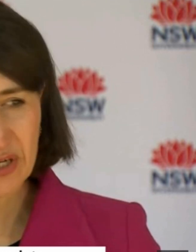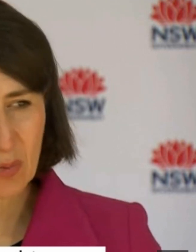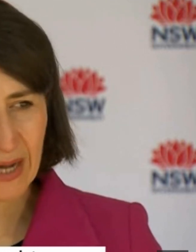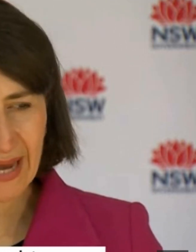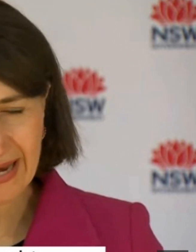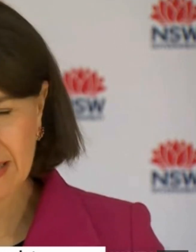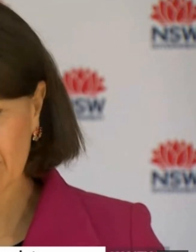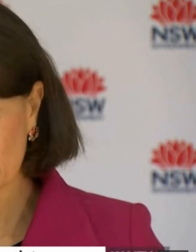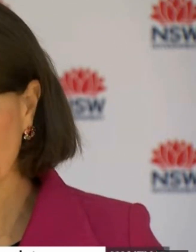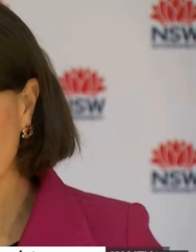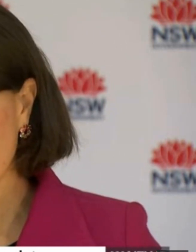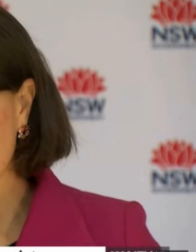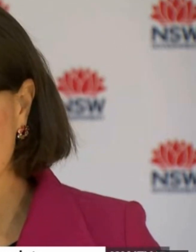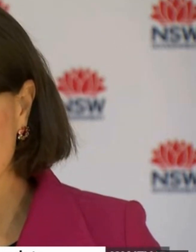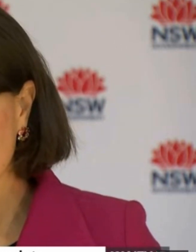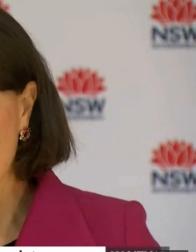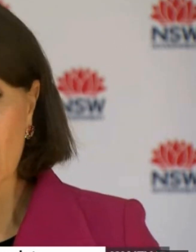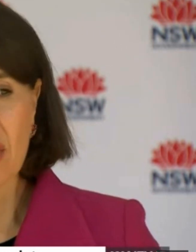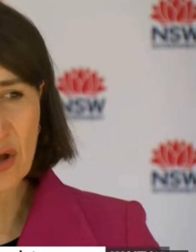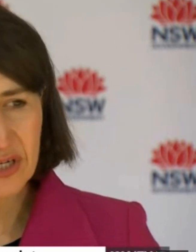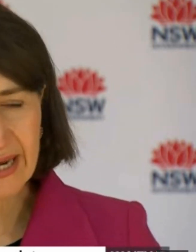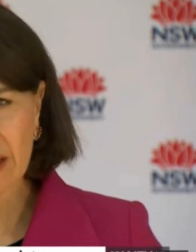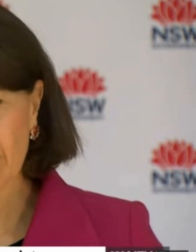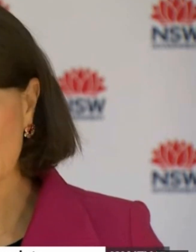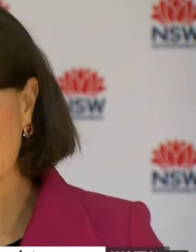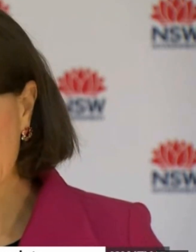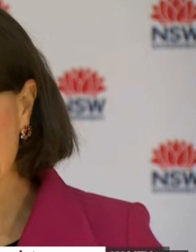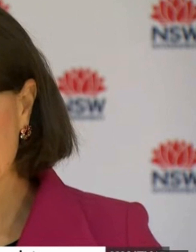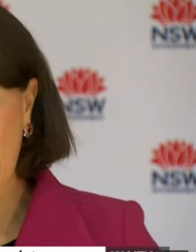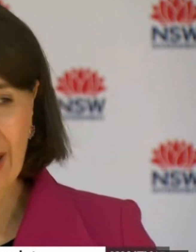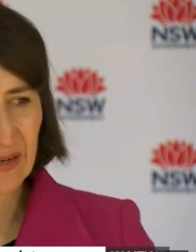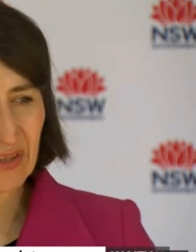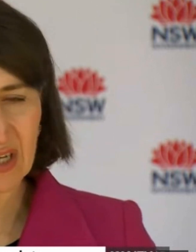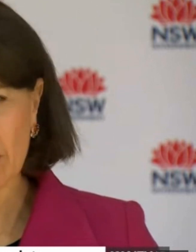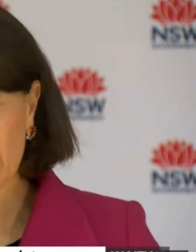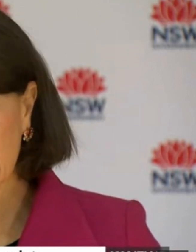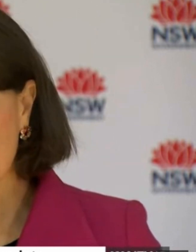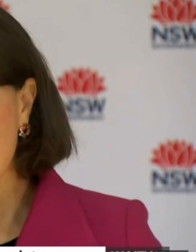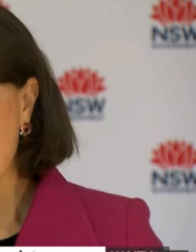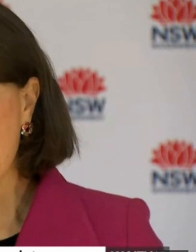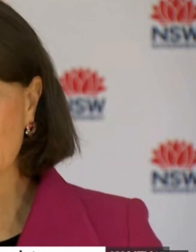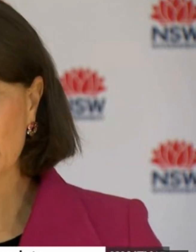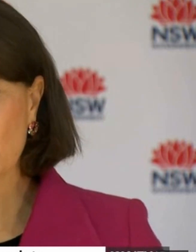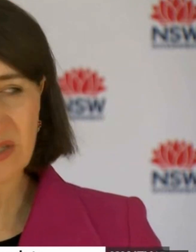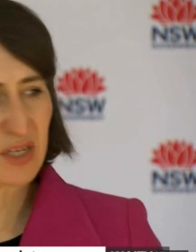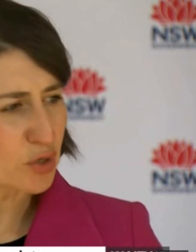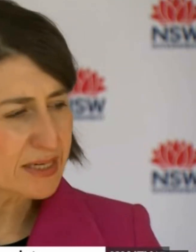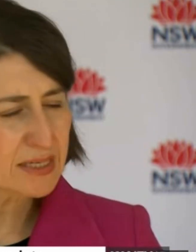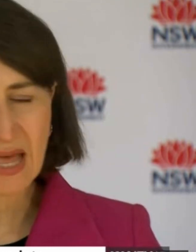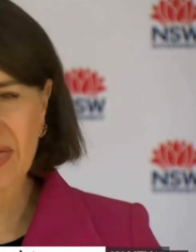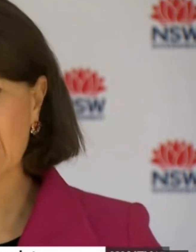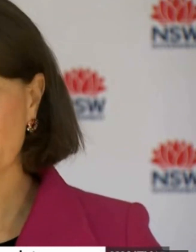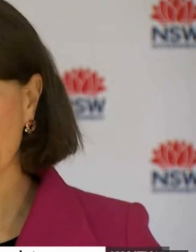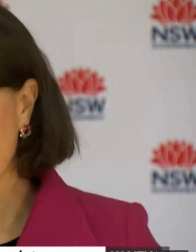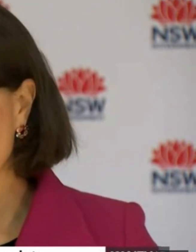had 31 cases of community transmission. 13 of those cases were active in the community, and I do want to